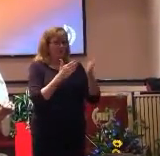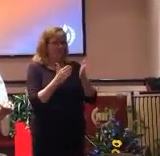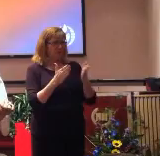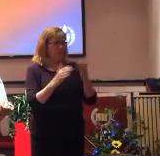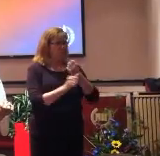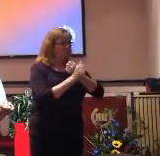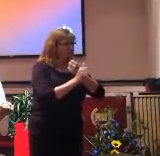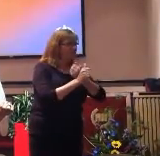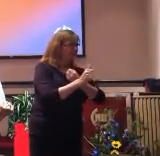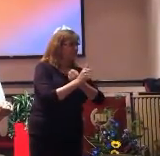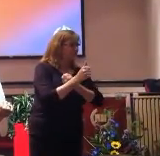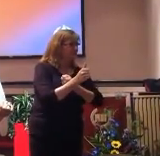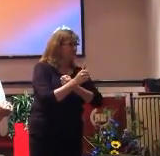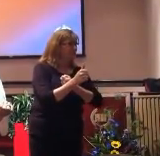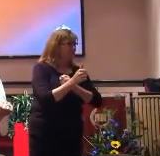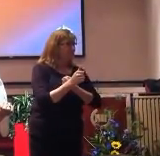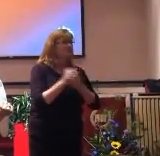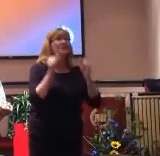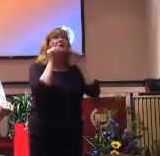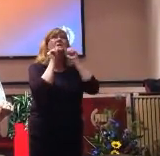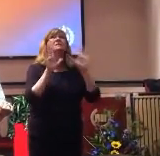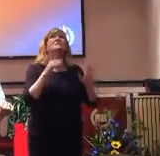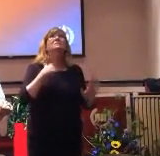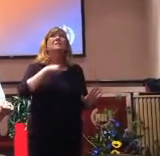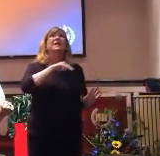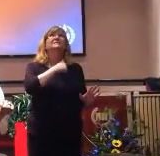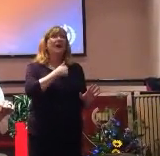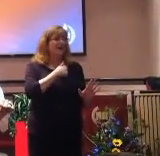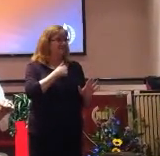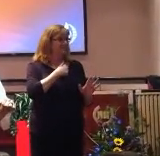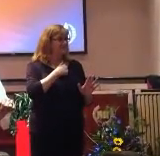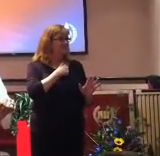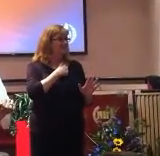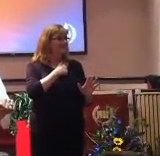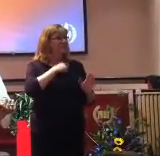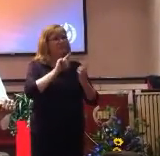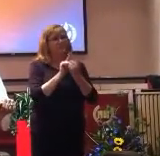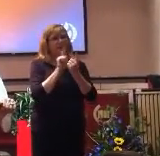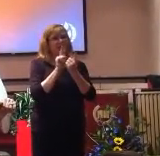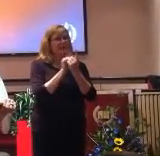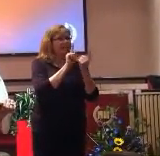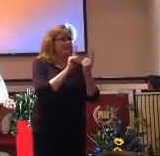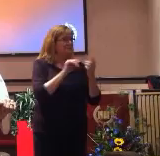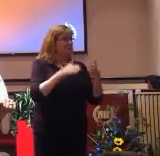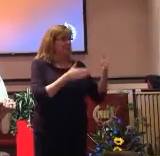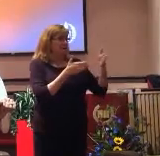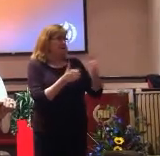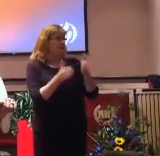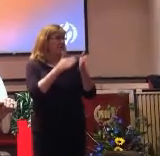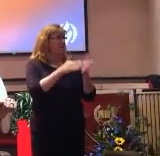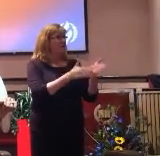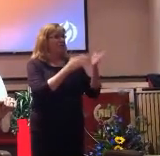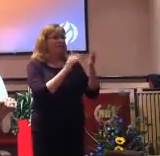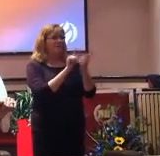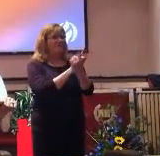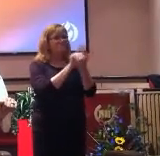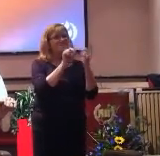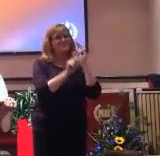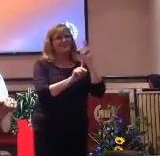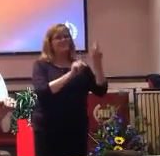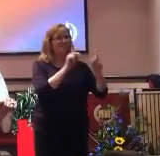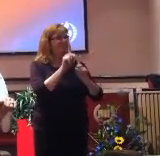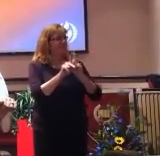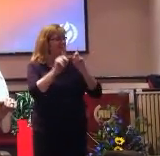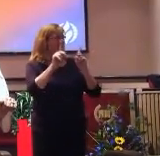or danger. Bless us with graceful meetings where the way is lonely.